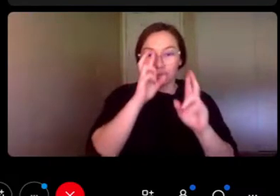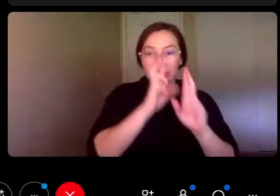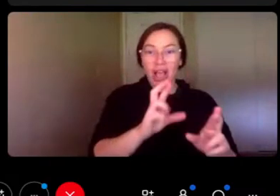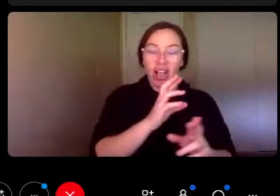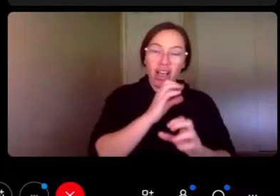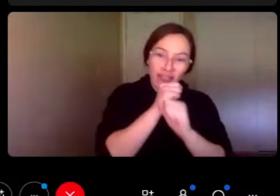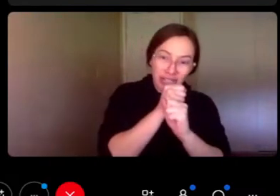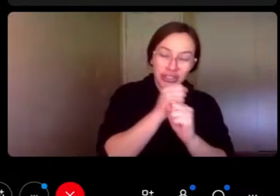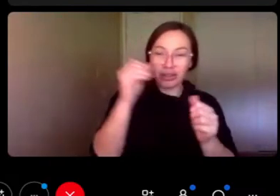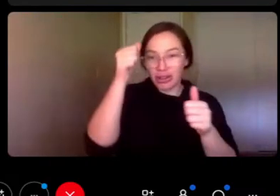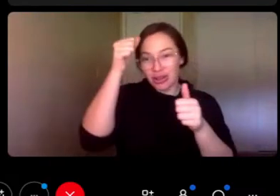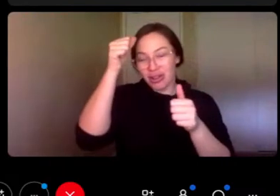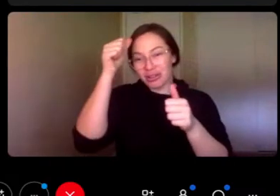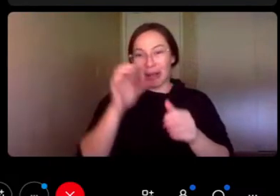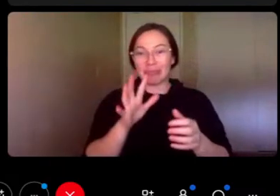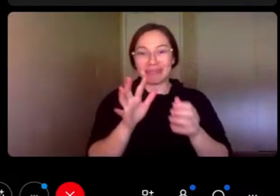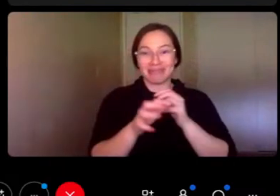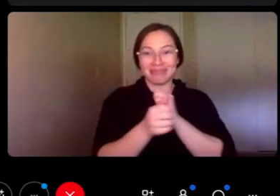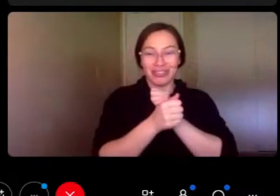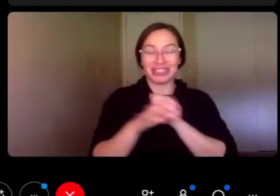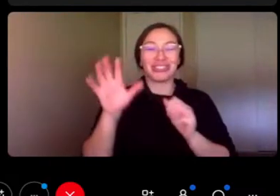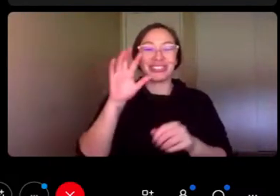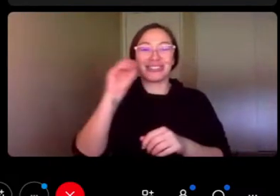remember to not slip on that one.